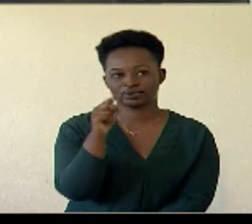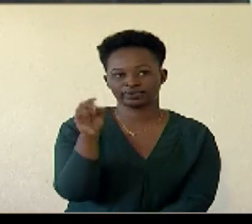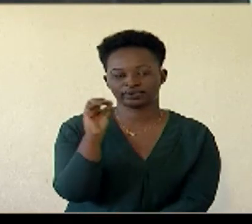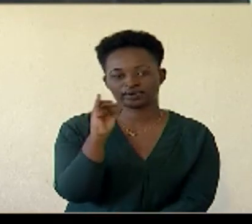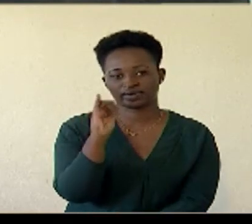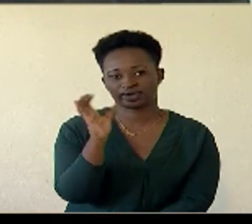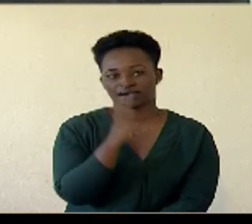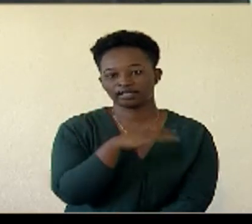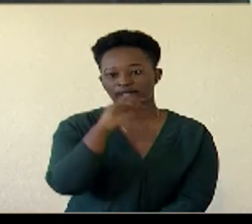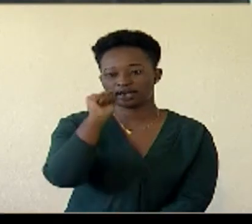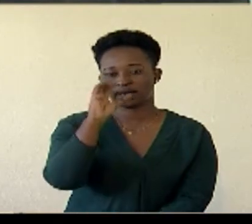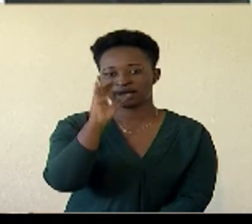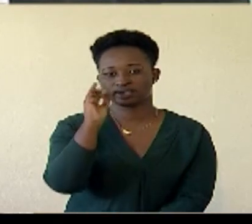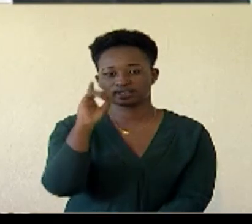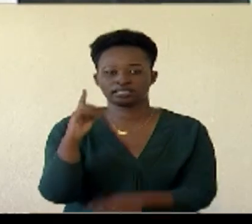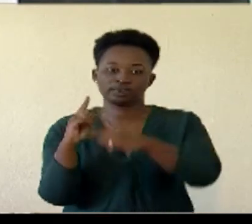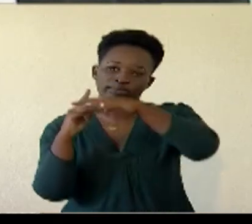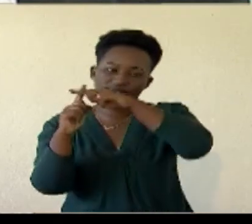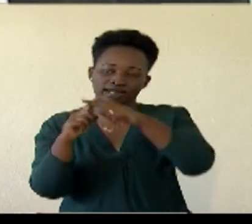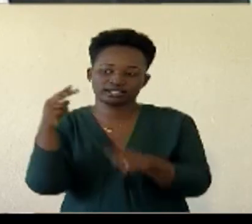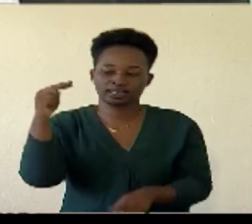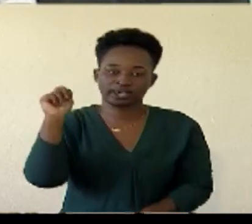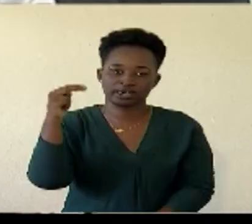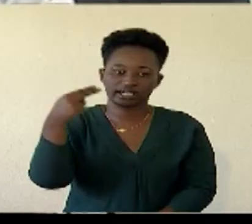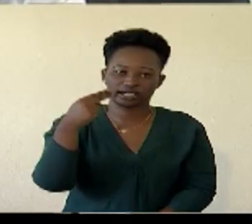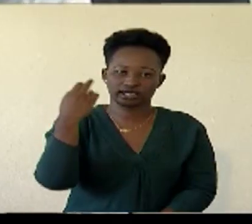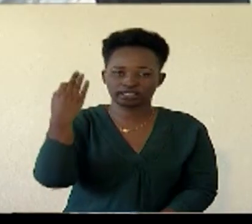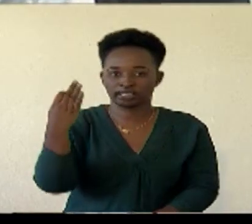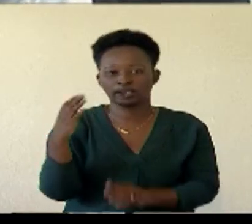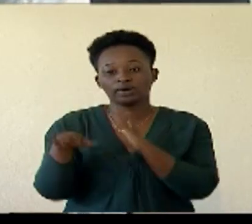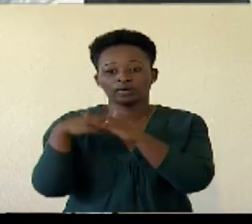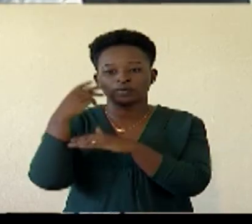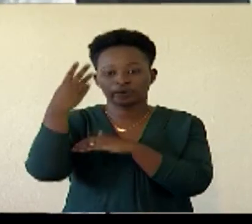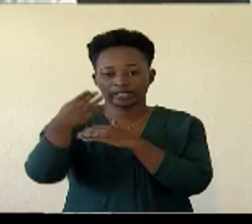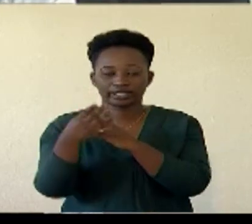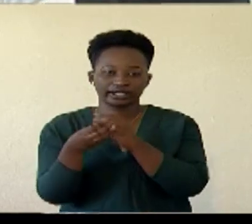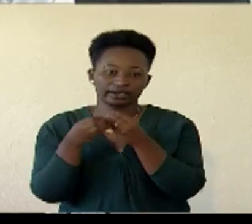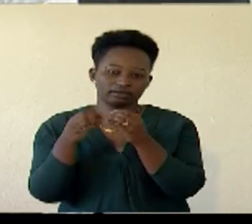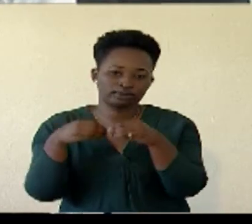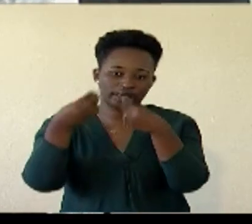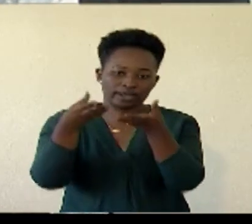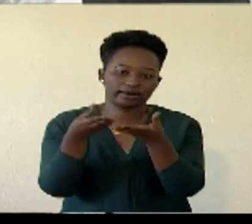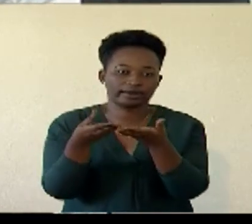C6H5COH plus the ammonia, this will give